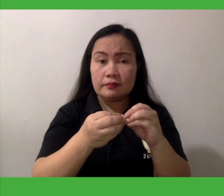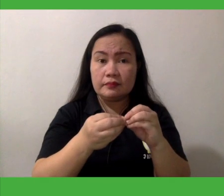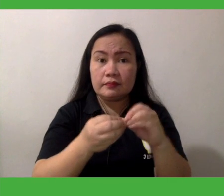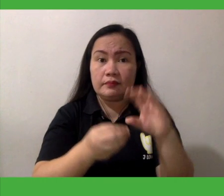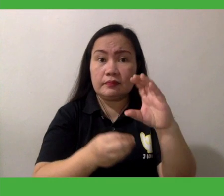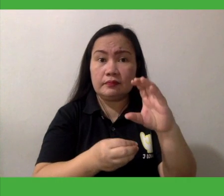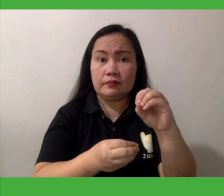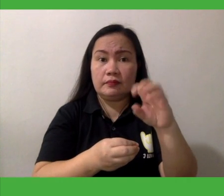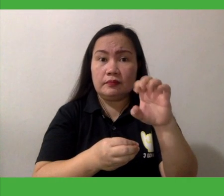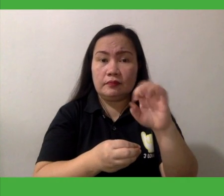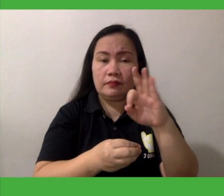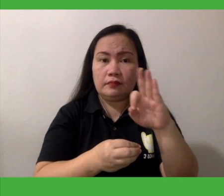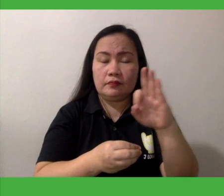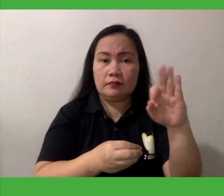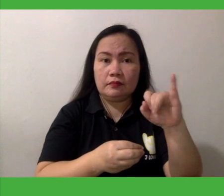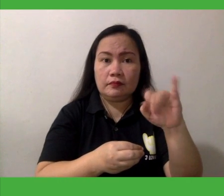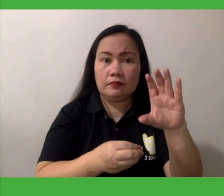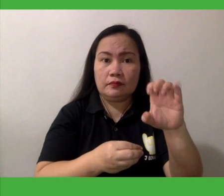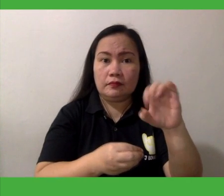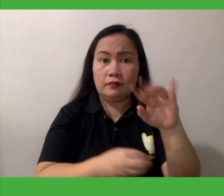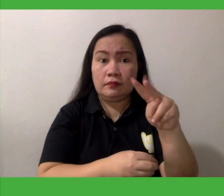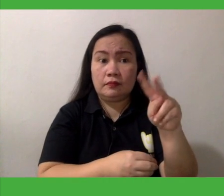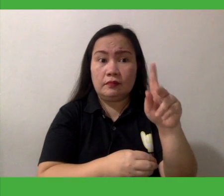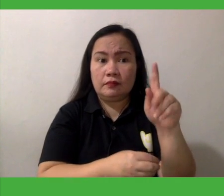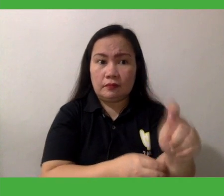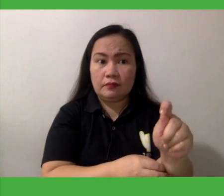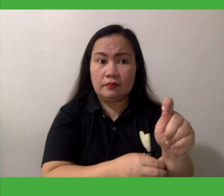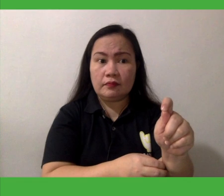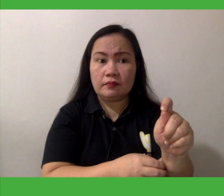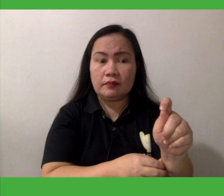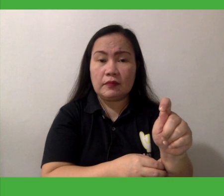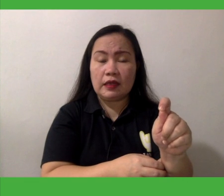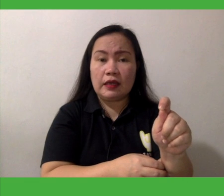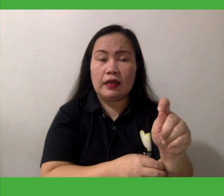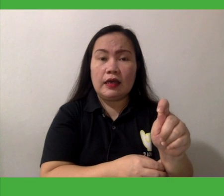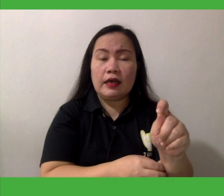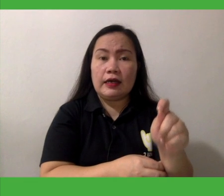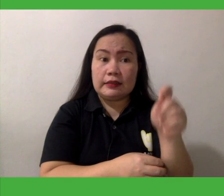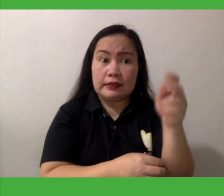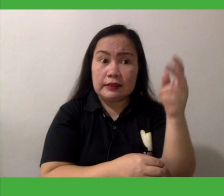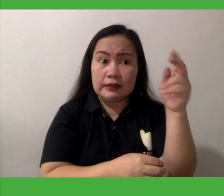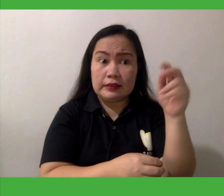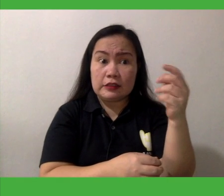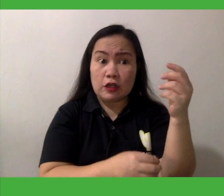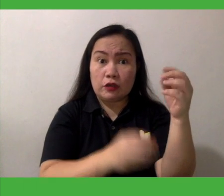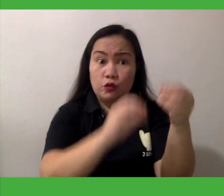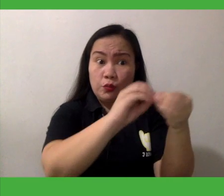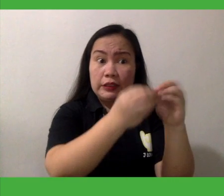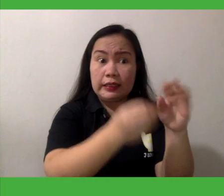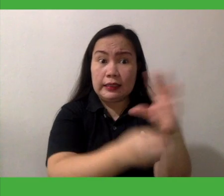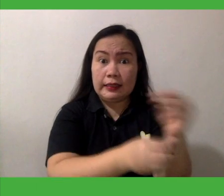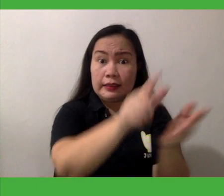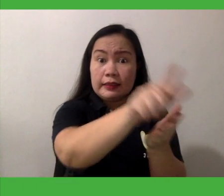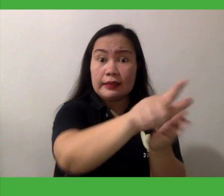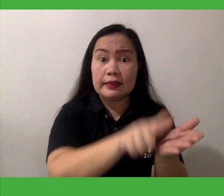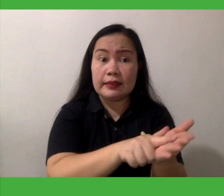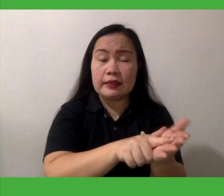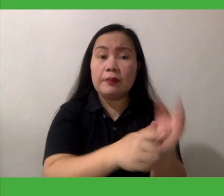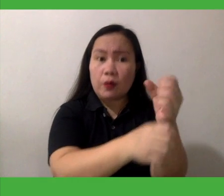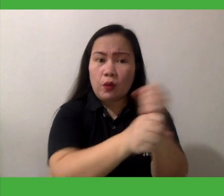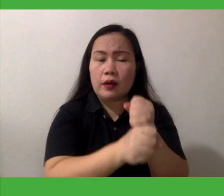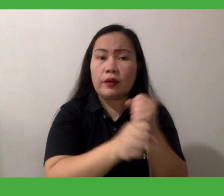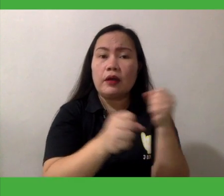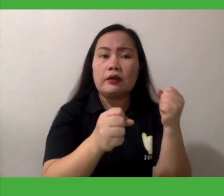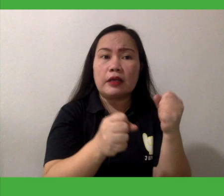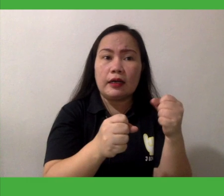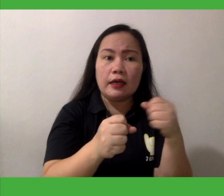S and t. And then, the numerical coefficient. So, again, etong dalawang to ay makukuha lang po natin kapag merong